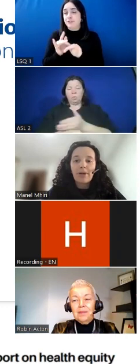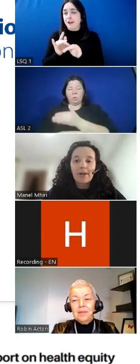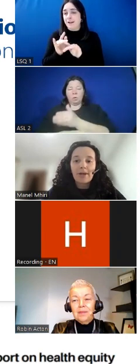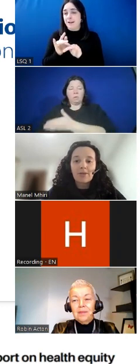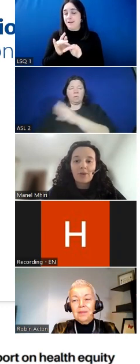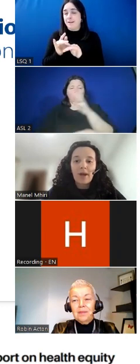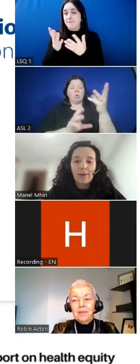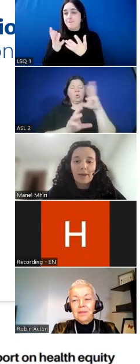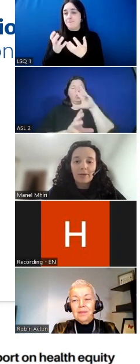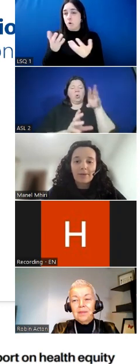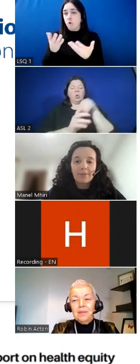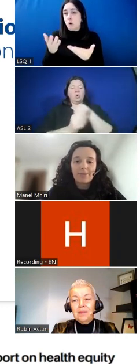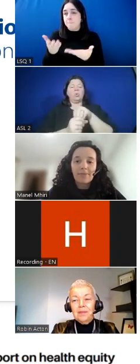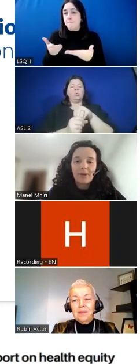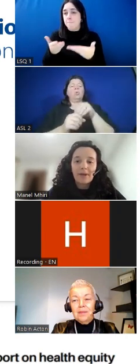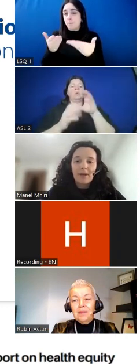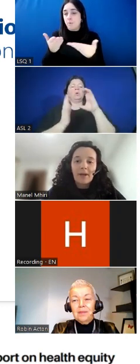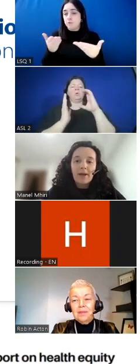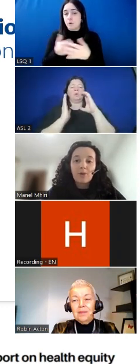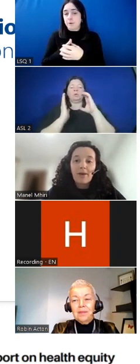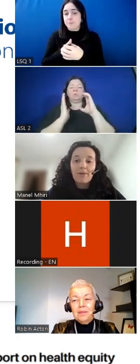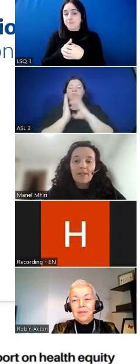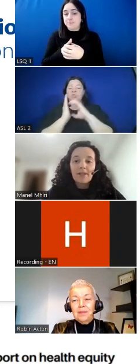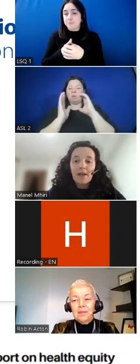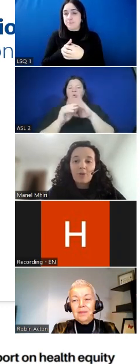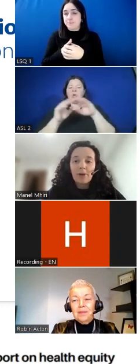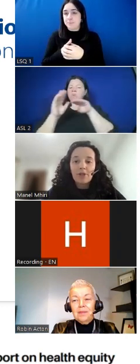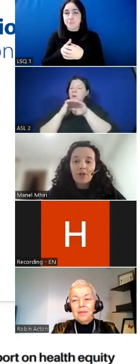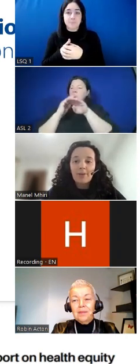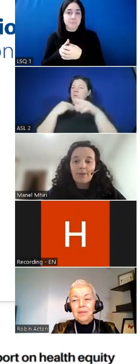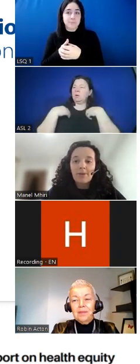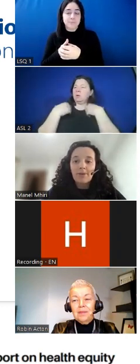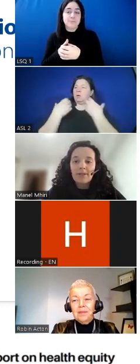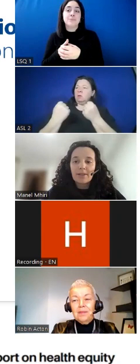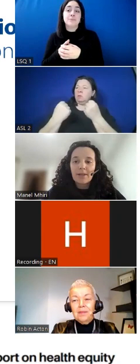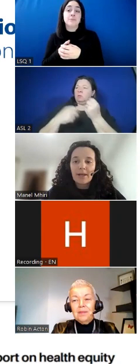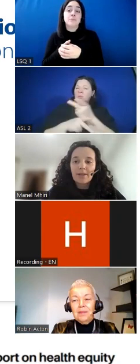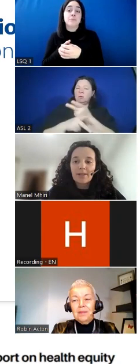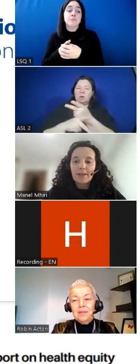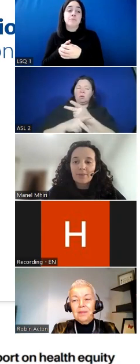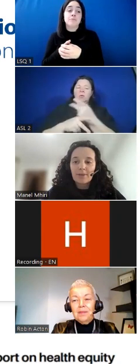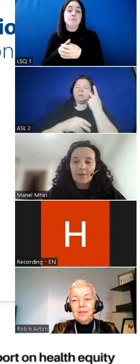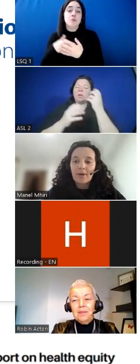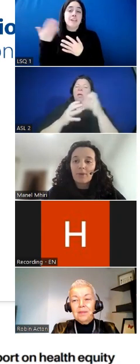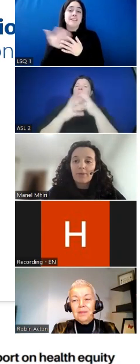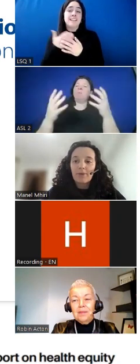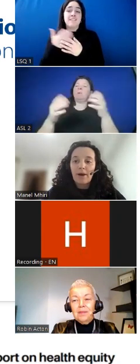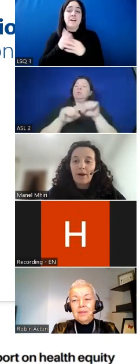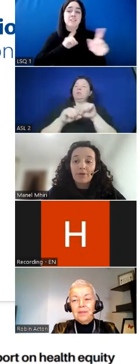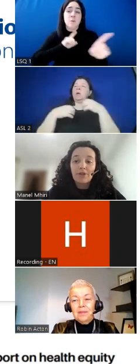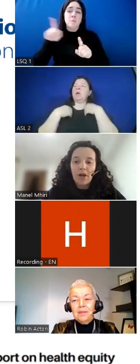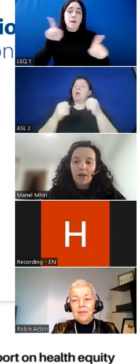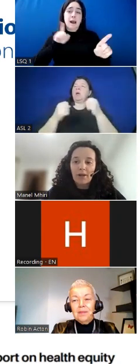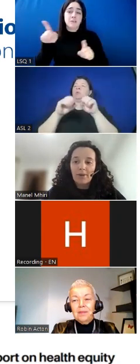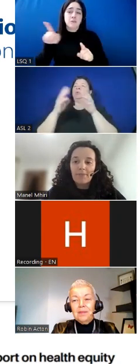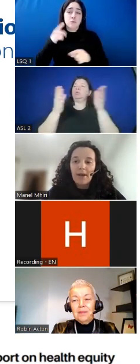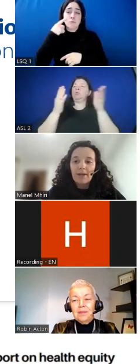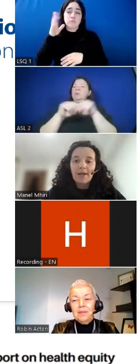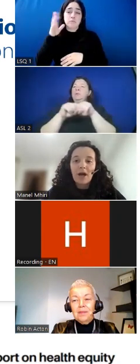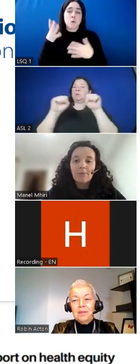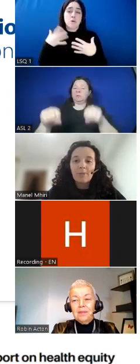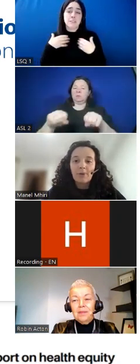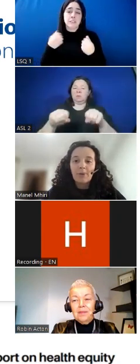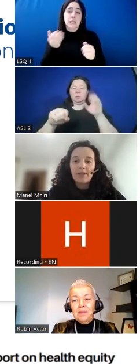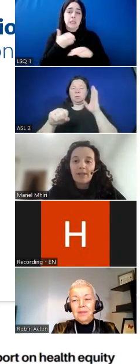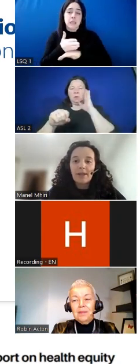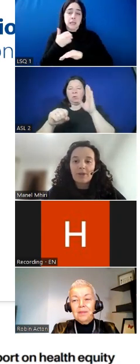chapter on access to healthcare. And we have seen how much health services and systems are fragile, and